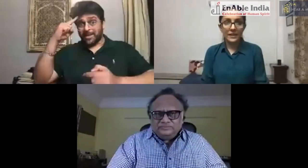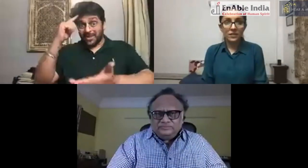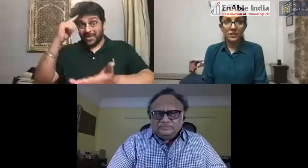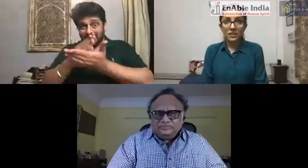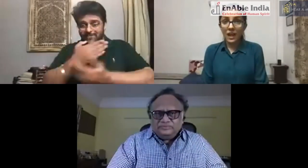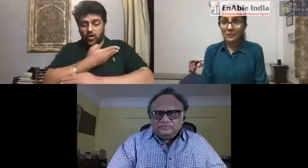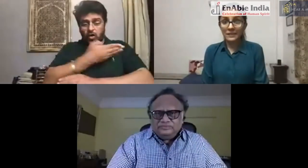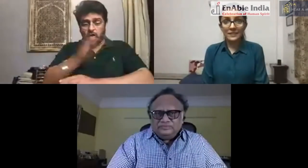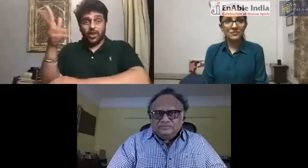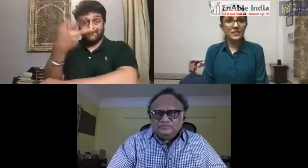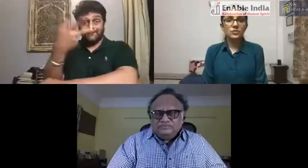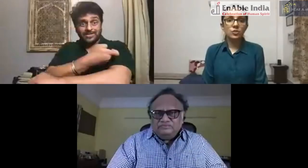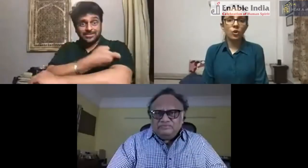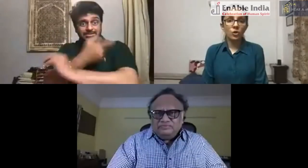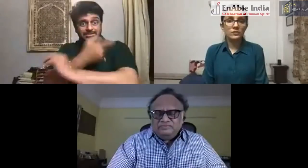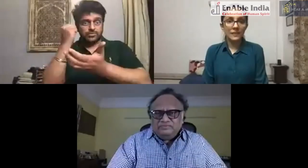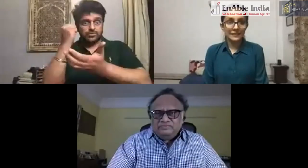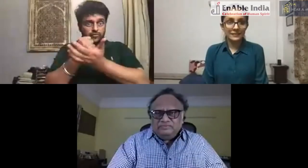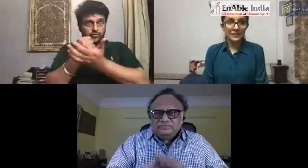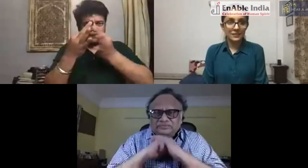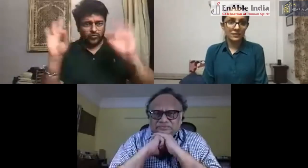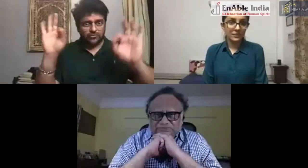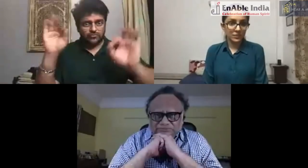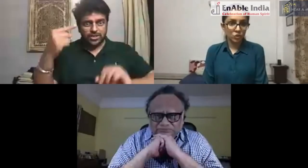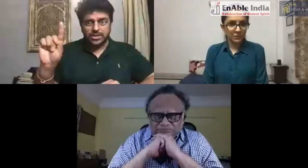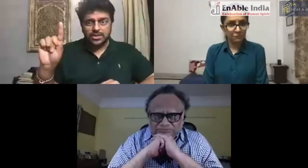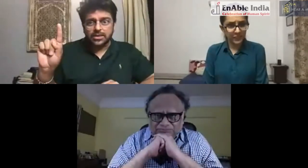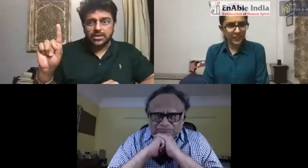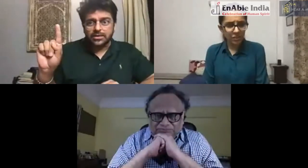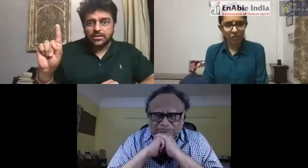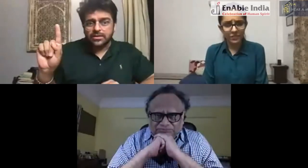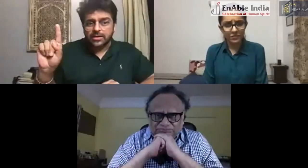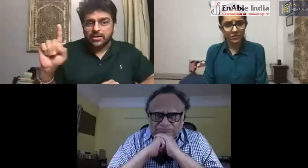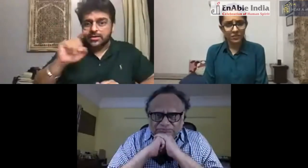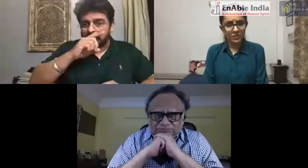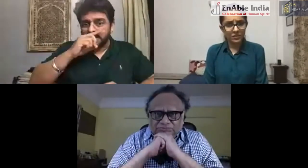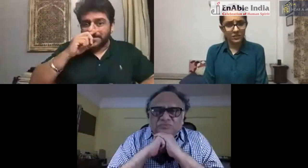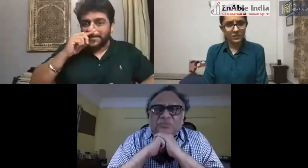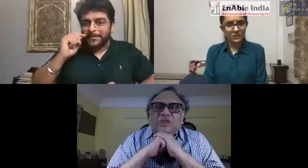All right. I believe that, all the vaccines, it should be free, or